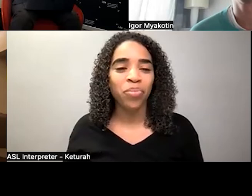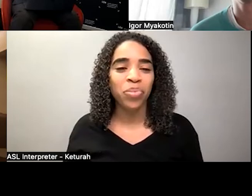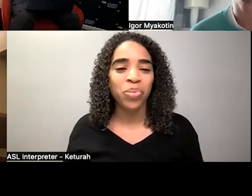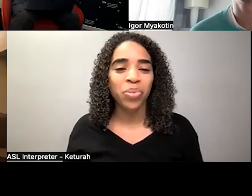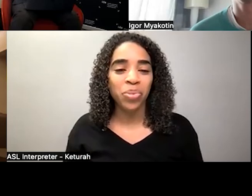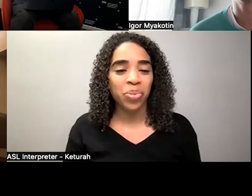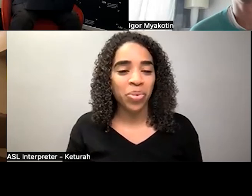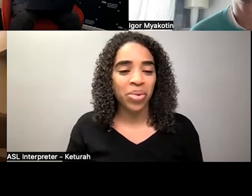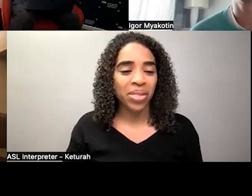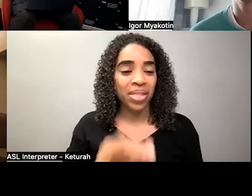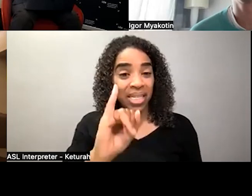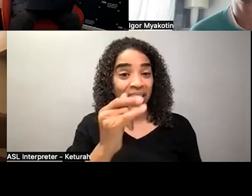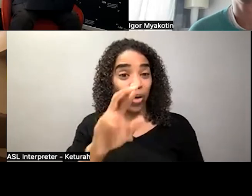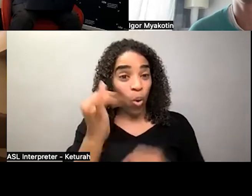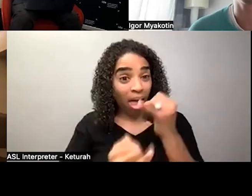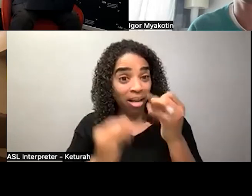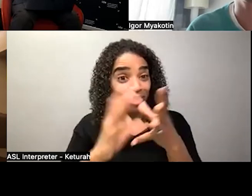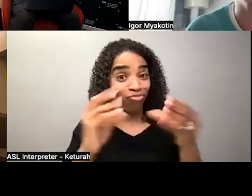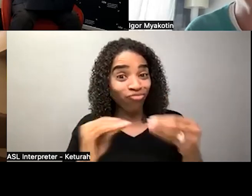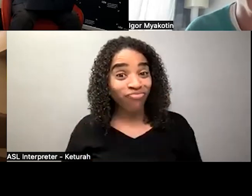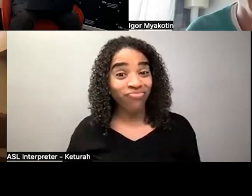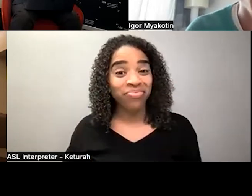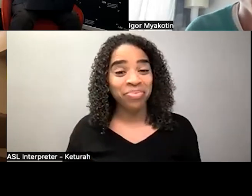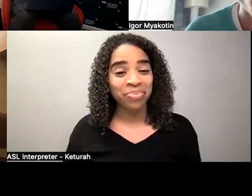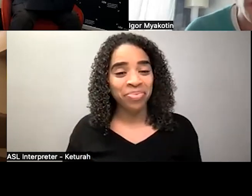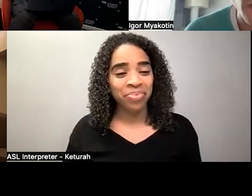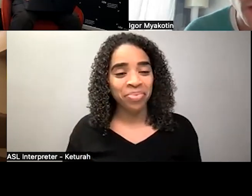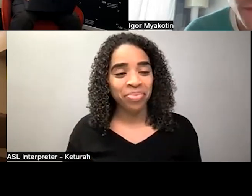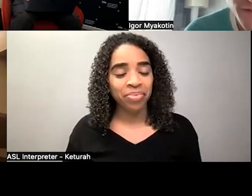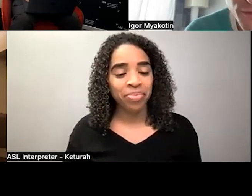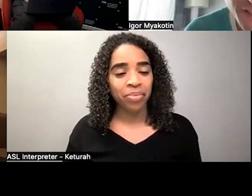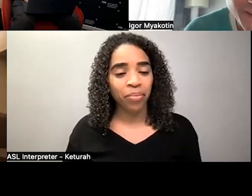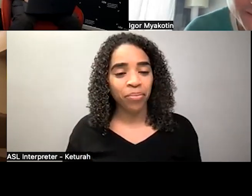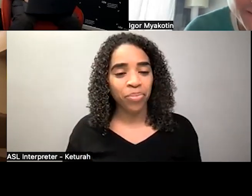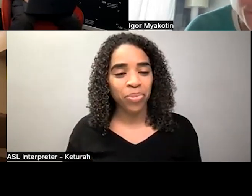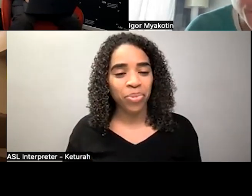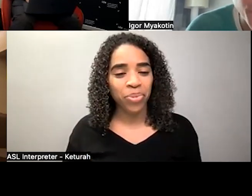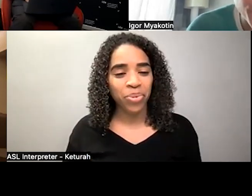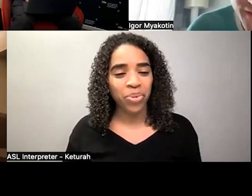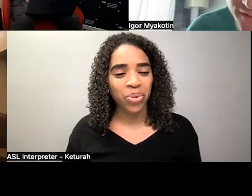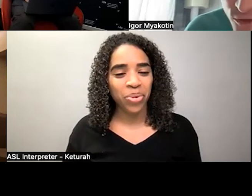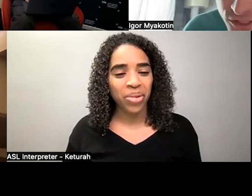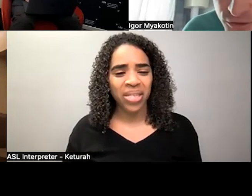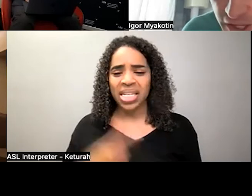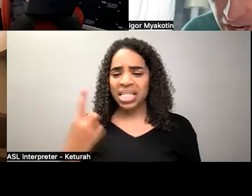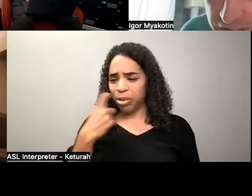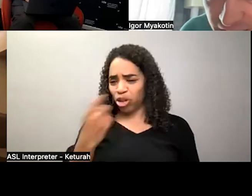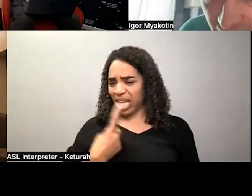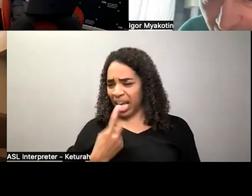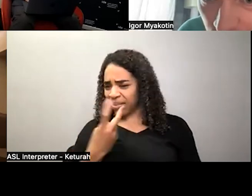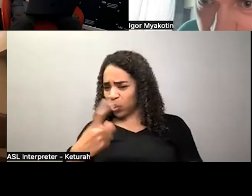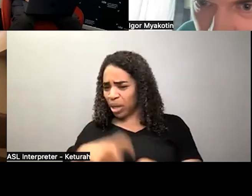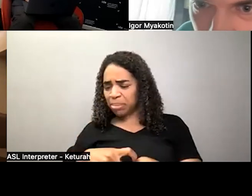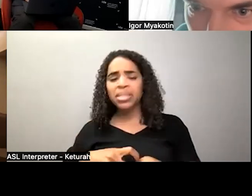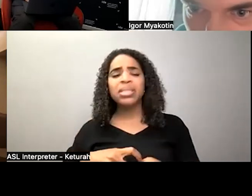Igor, anything you'd like to say before we close? Well, I mean, there was someone was trying to ask this question a few times.